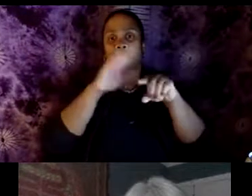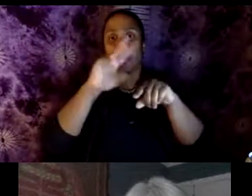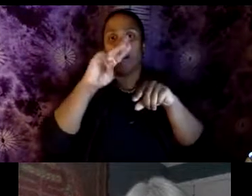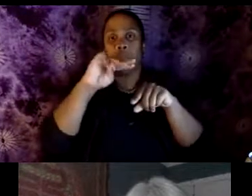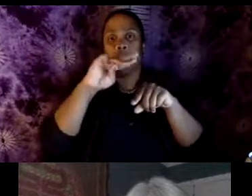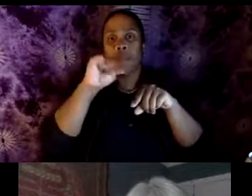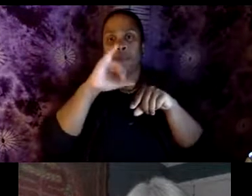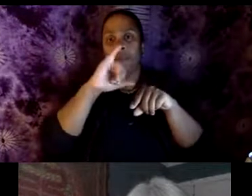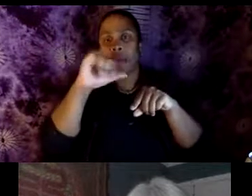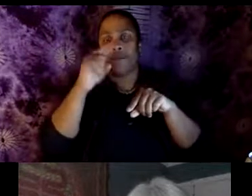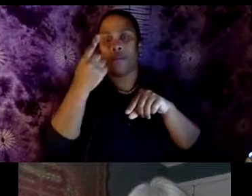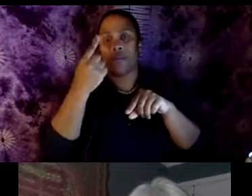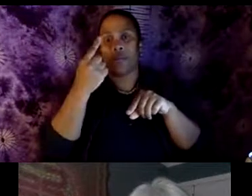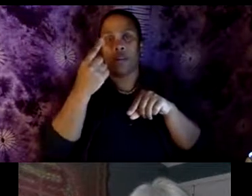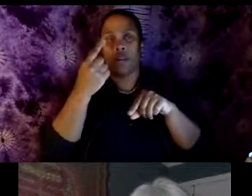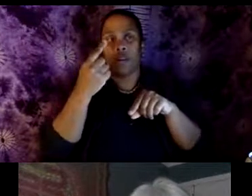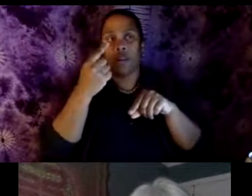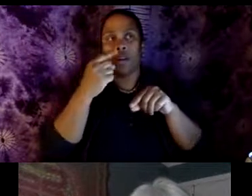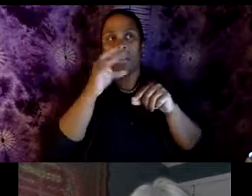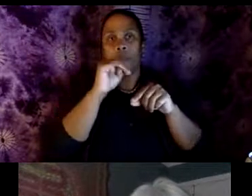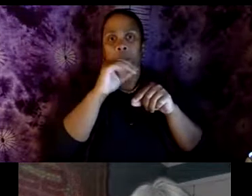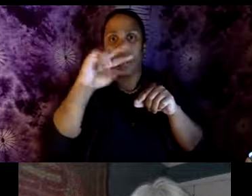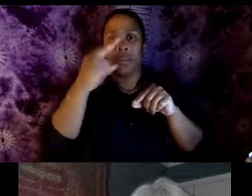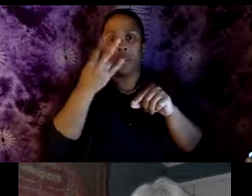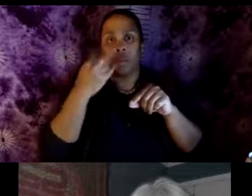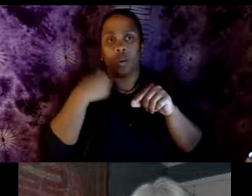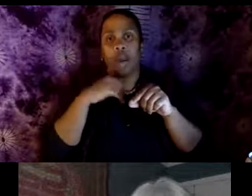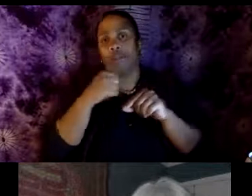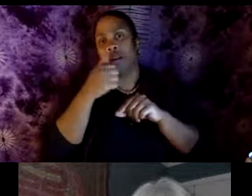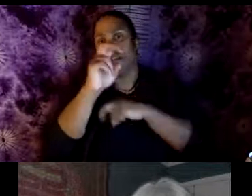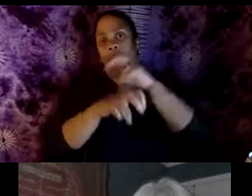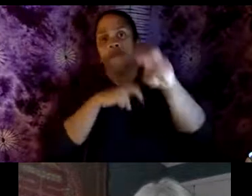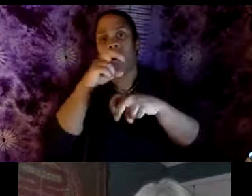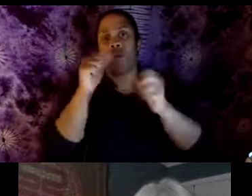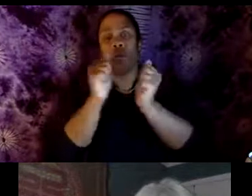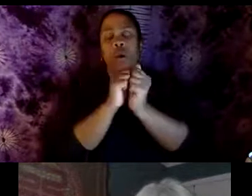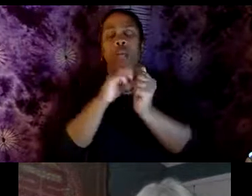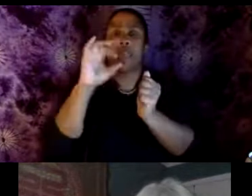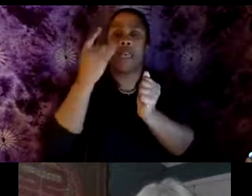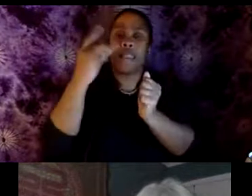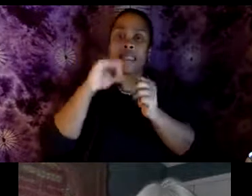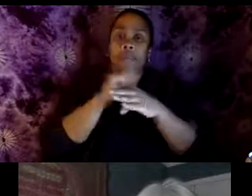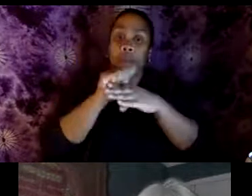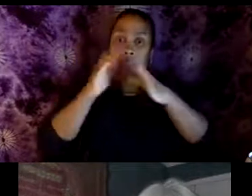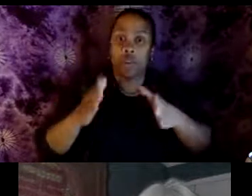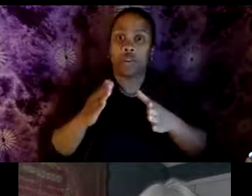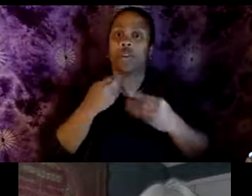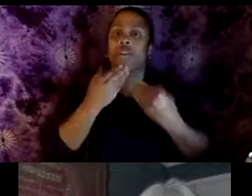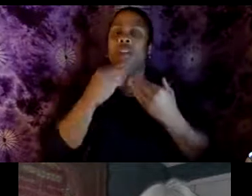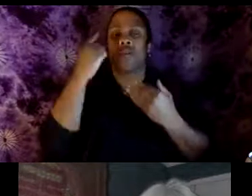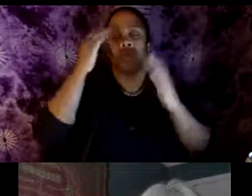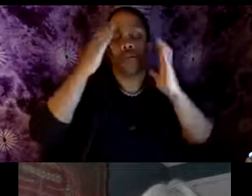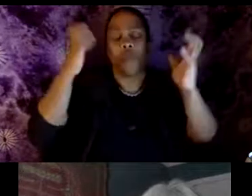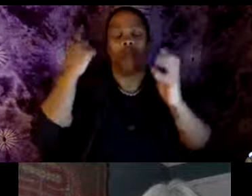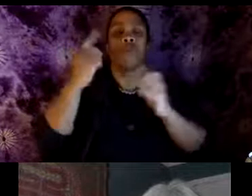tomorrow. And May 2, we have a fair with about 18 practitioners and just more and more events. So thank you so much, everyone, for supporting us to be able to do more and